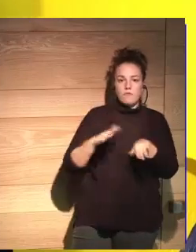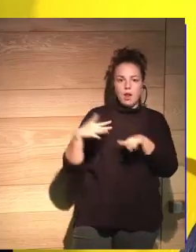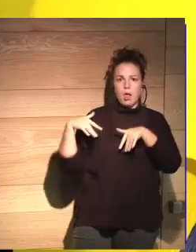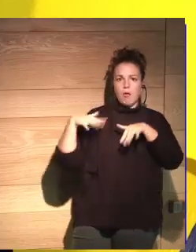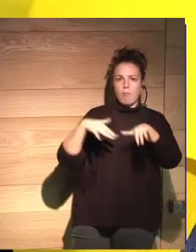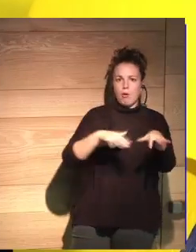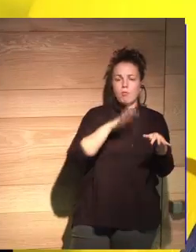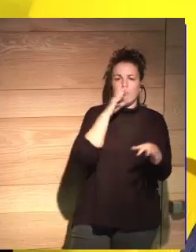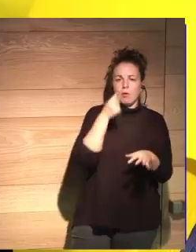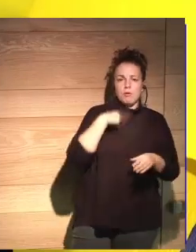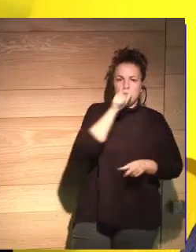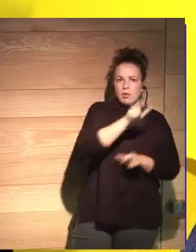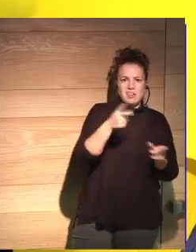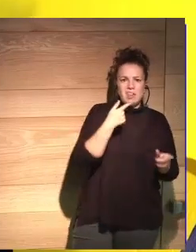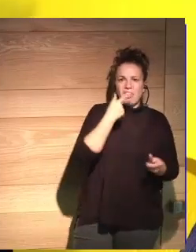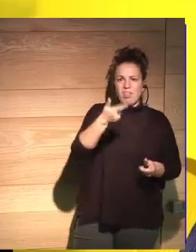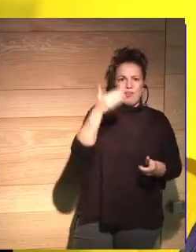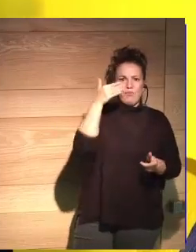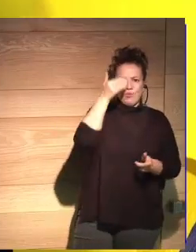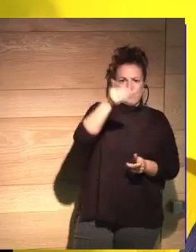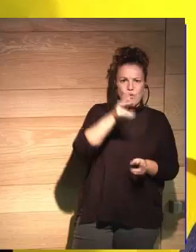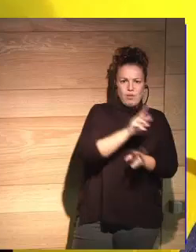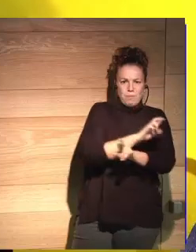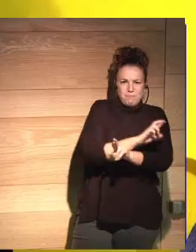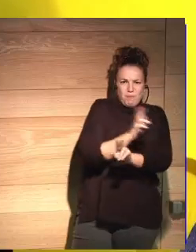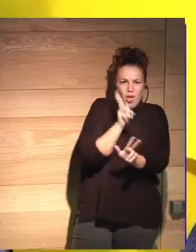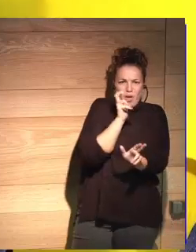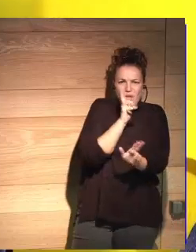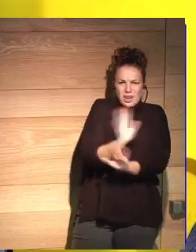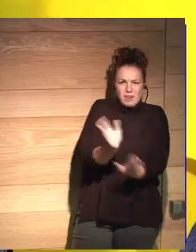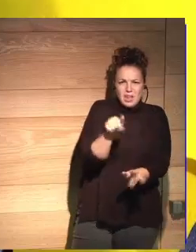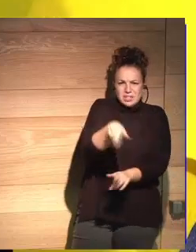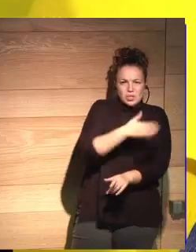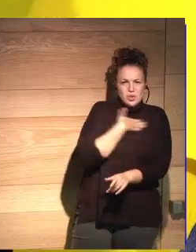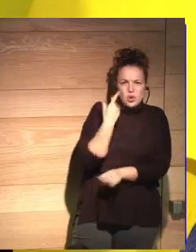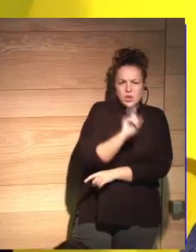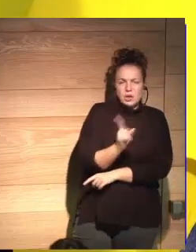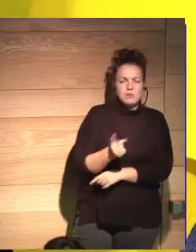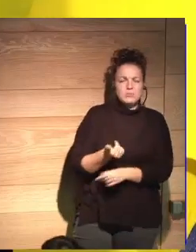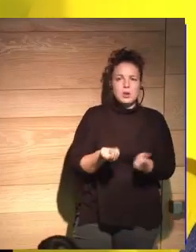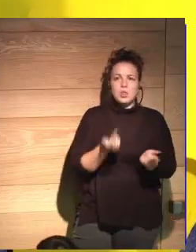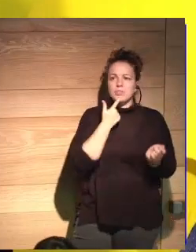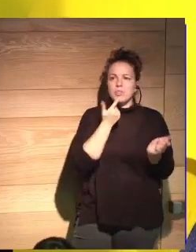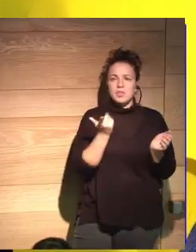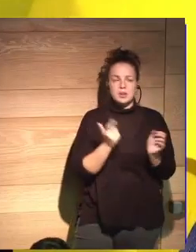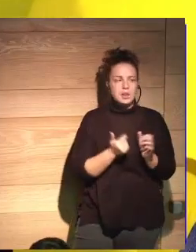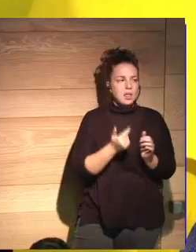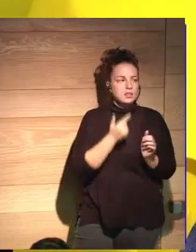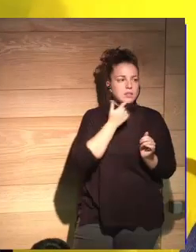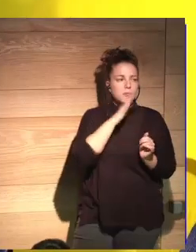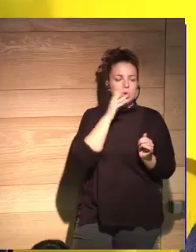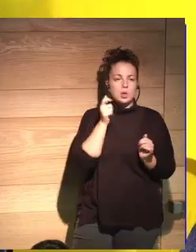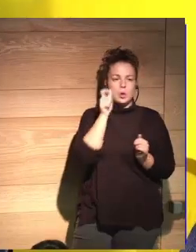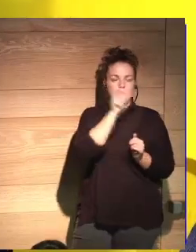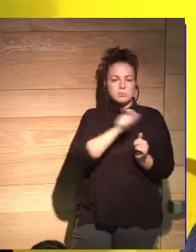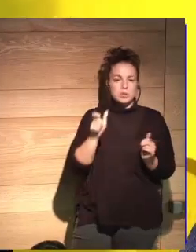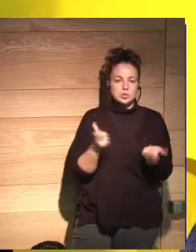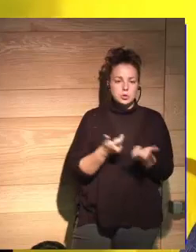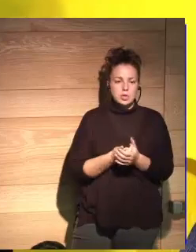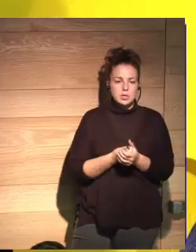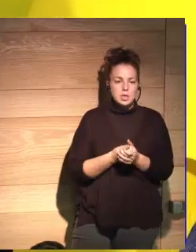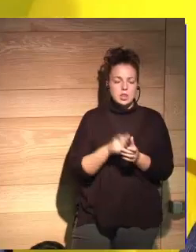a scandal. People will say, I don't want that future. We don't want that future. But people say that there are going to be